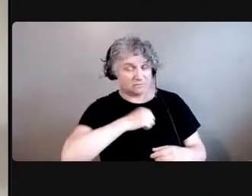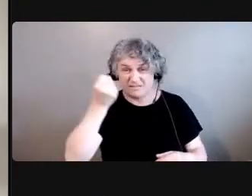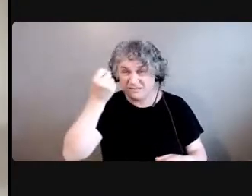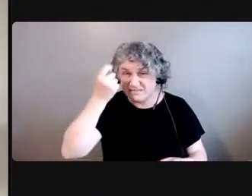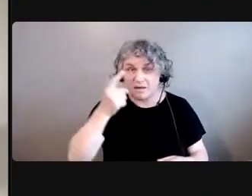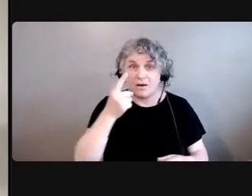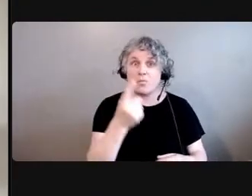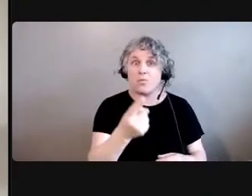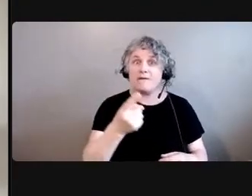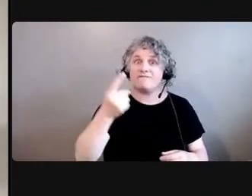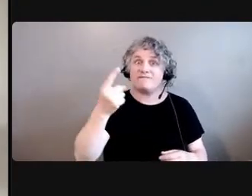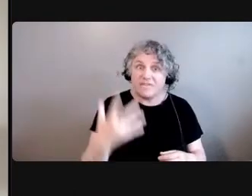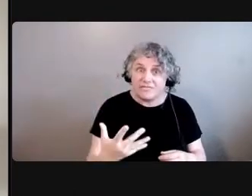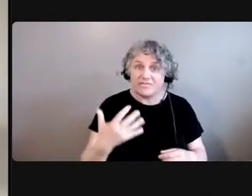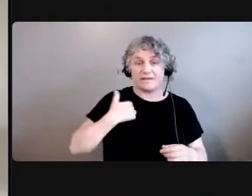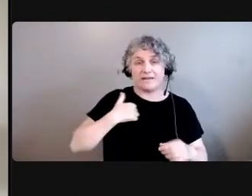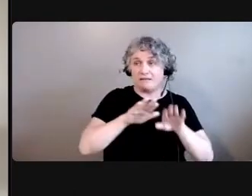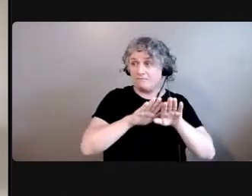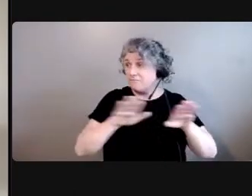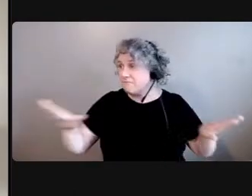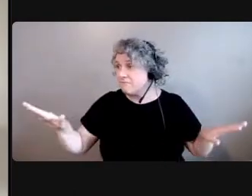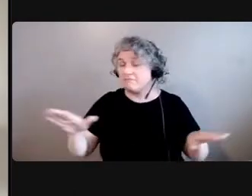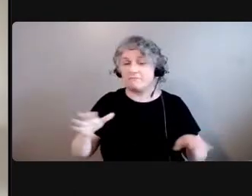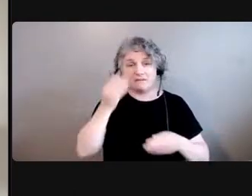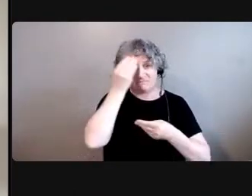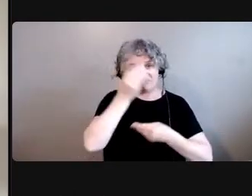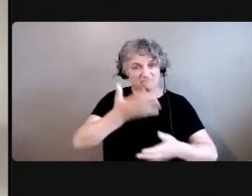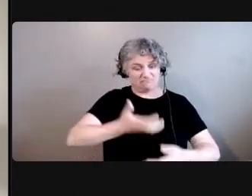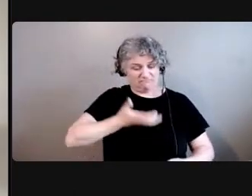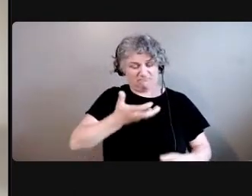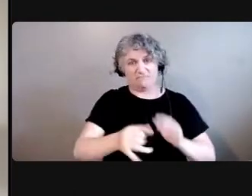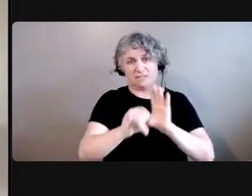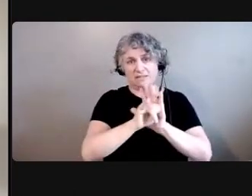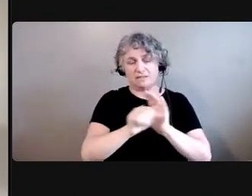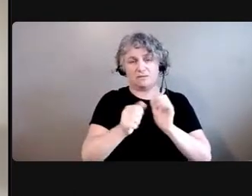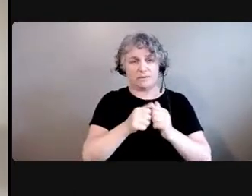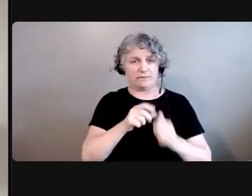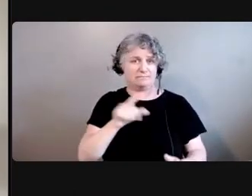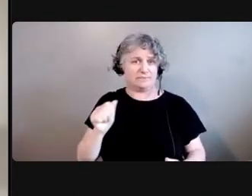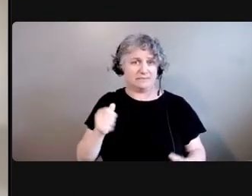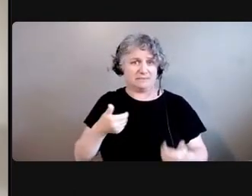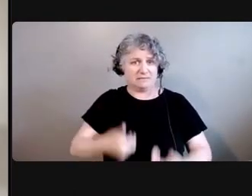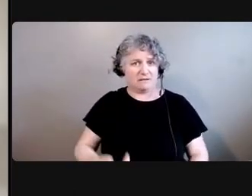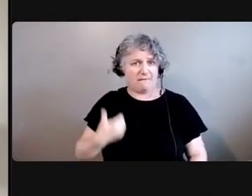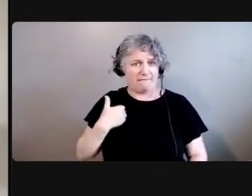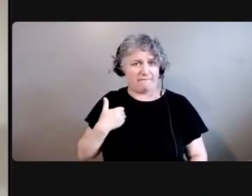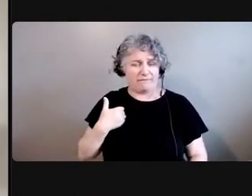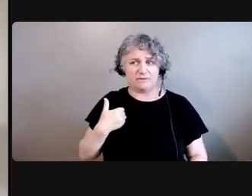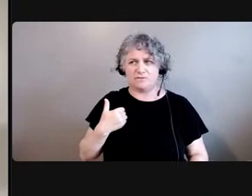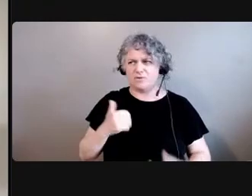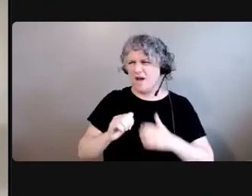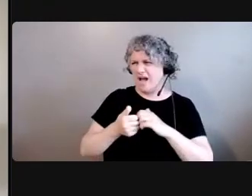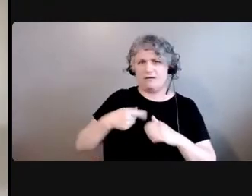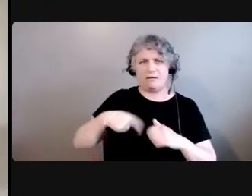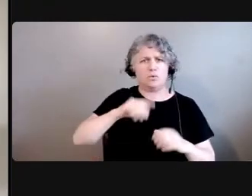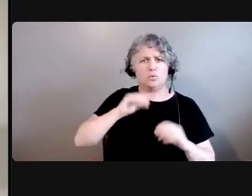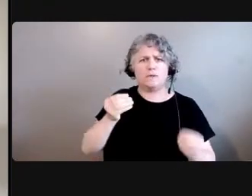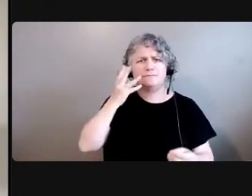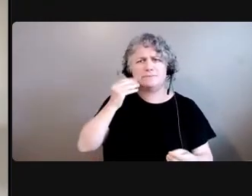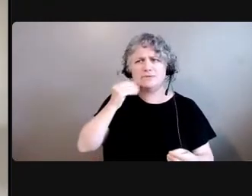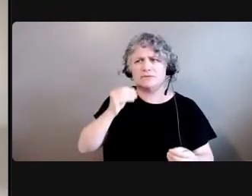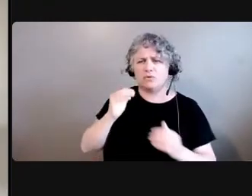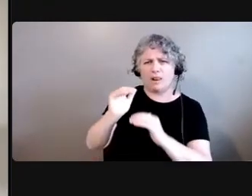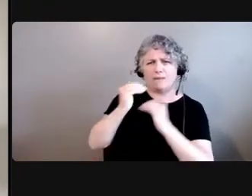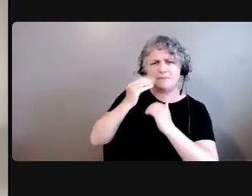living with some type of disability experience. So how is it that most of us will say that we don't have experience